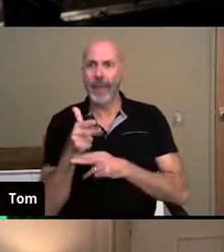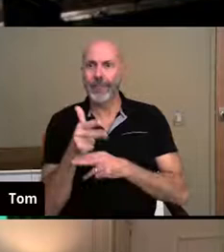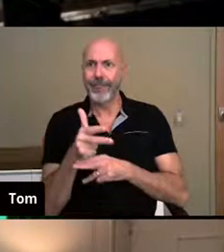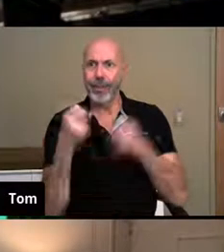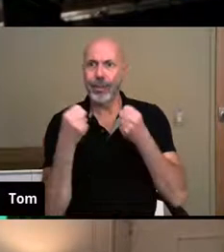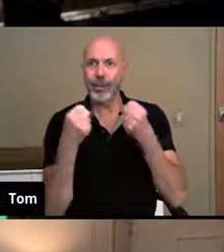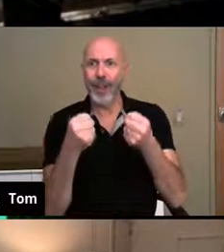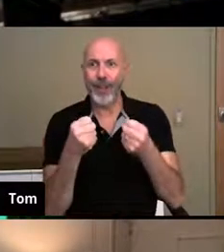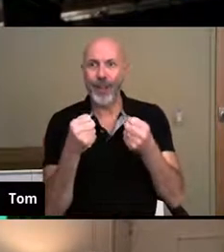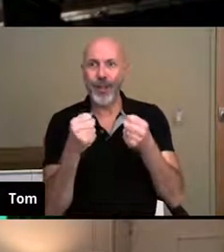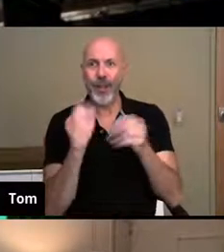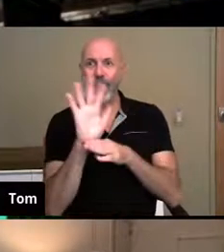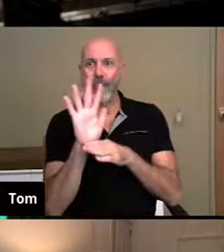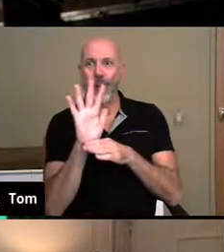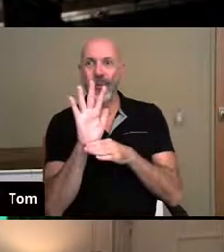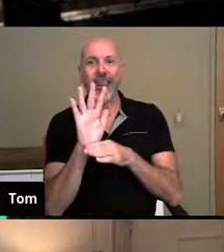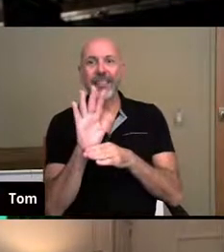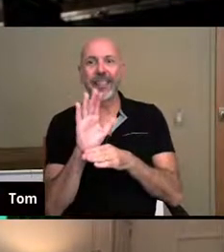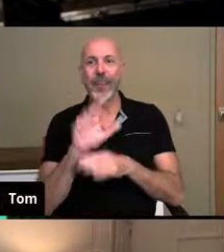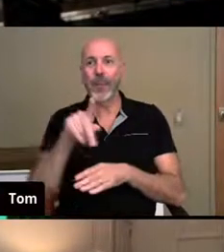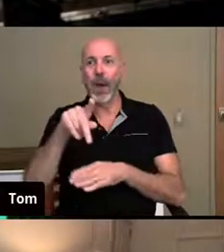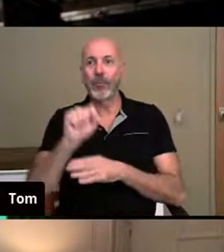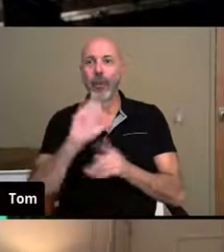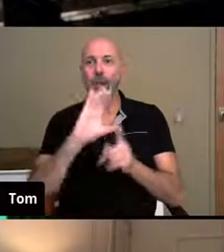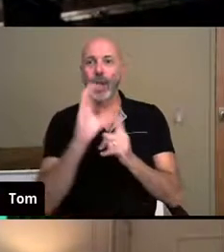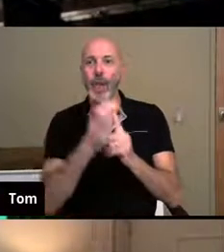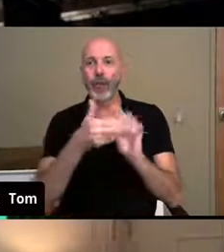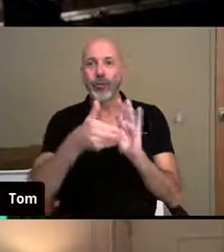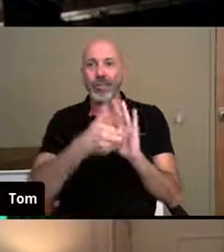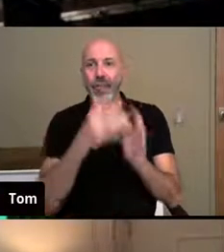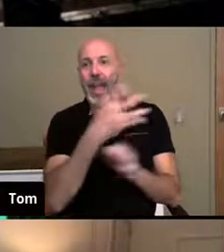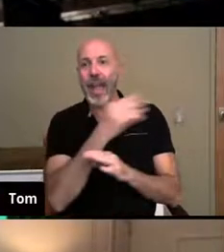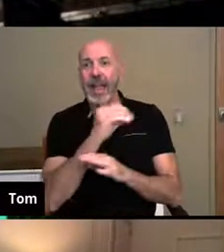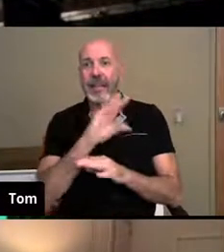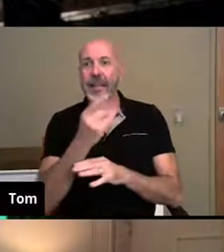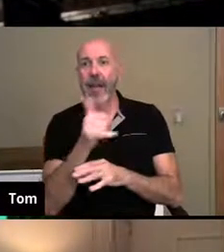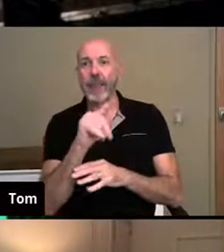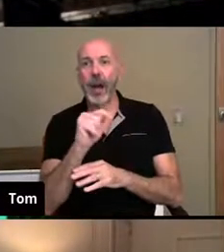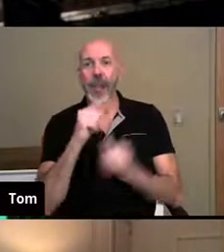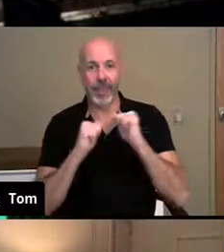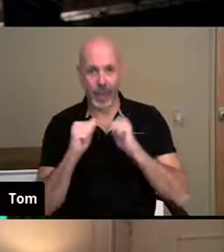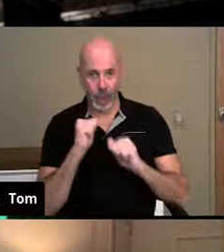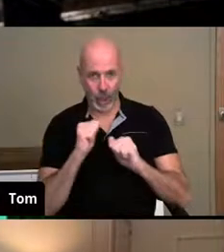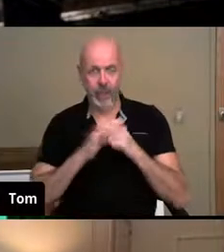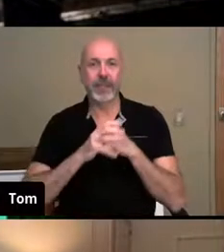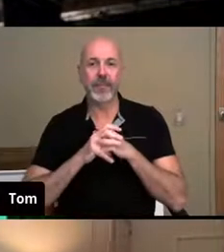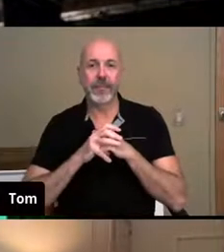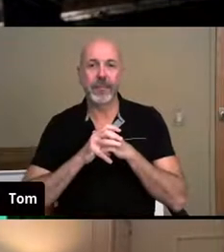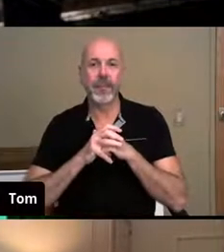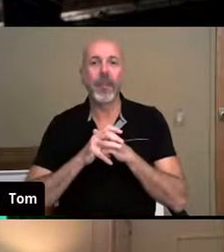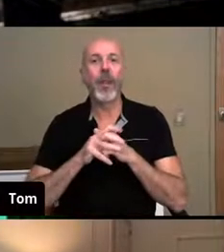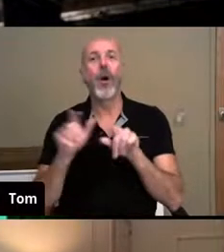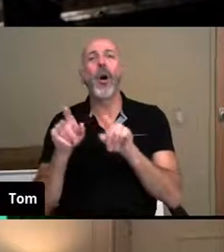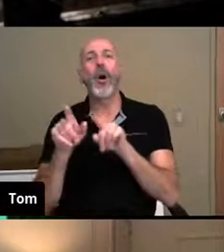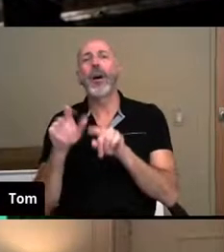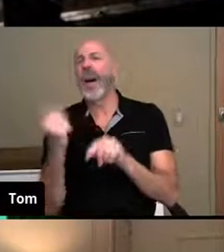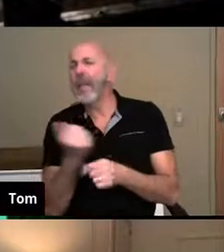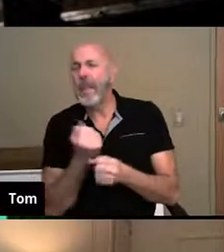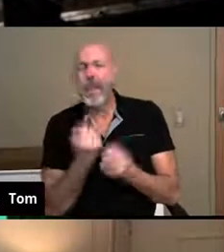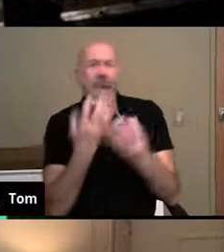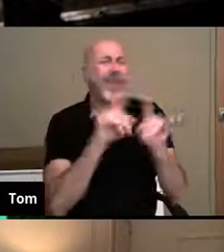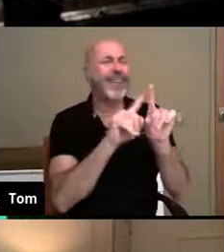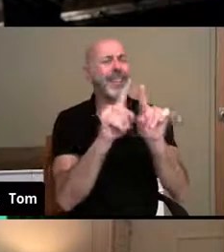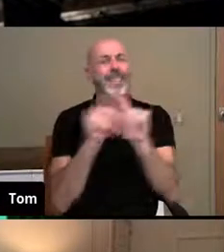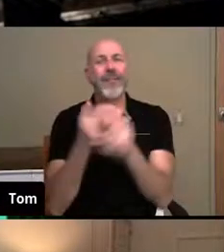the Palm Springs Cultural Center and Camelot Theaters. So there's all sorts of things. And just a